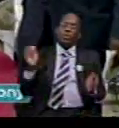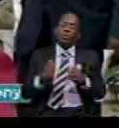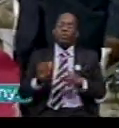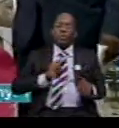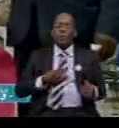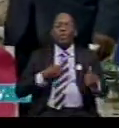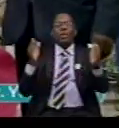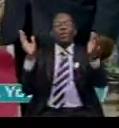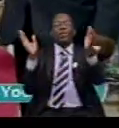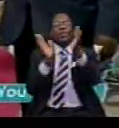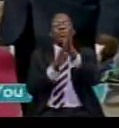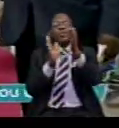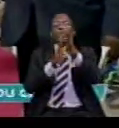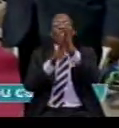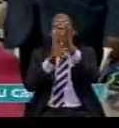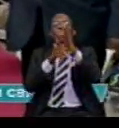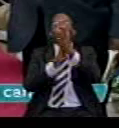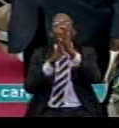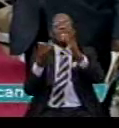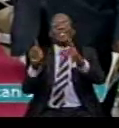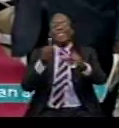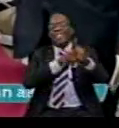Praise the Lord.